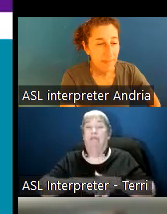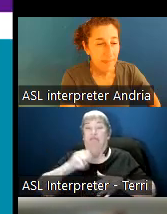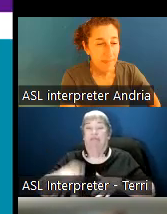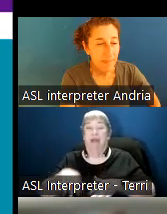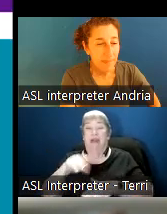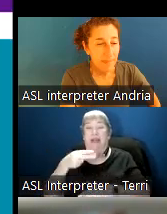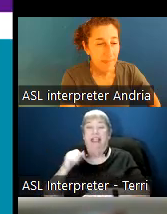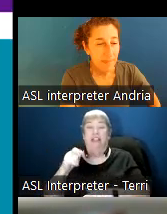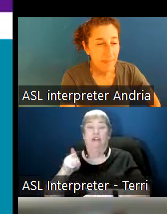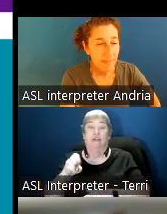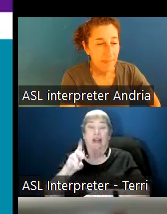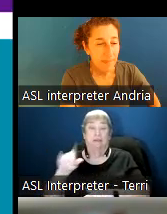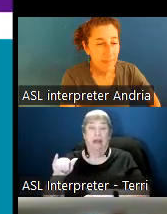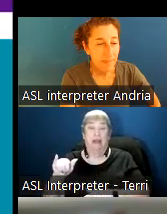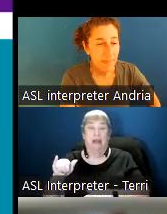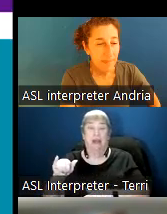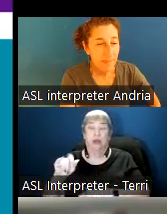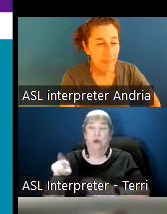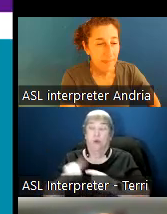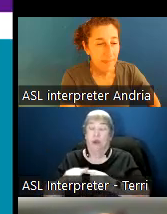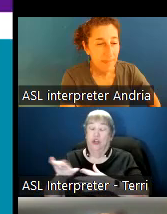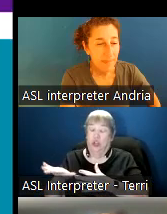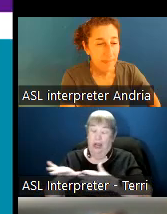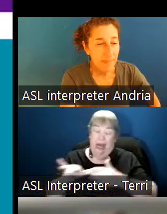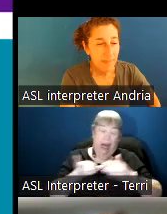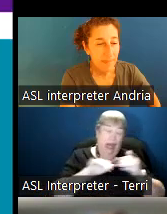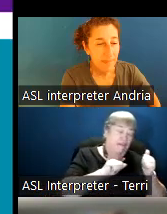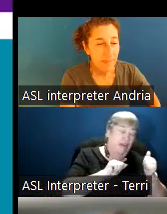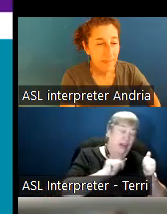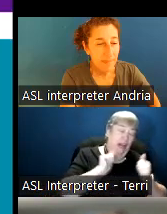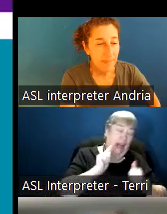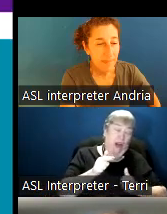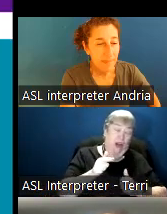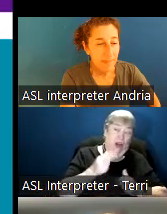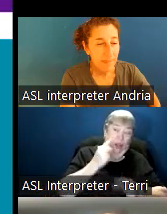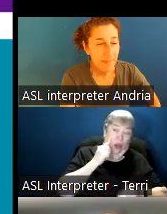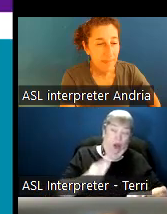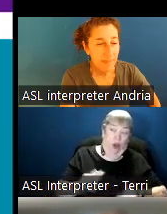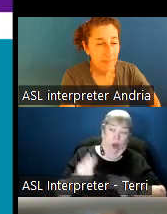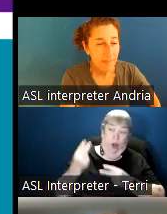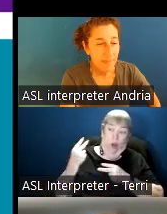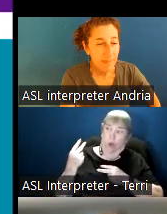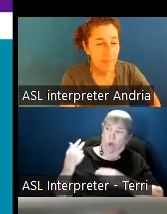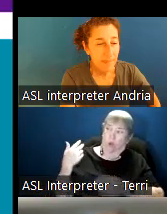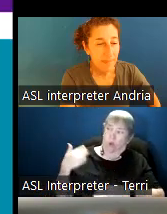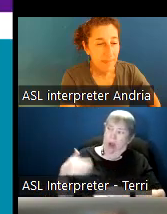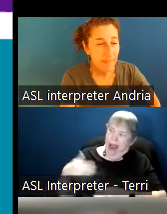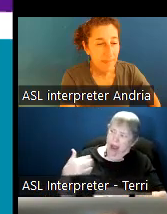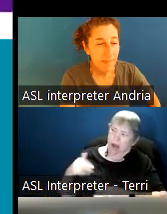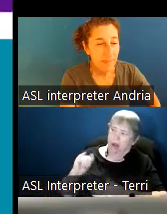It was only when she got out that she could really see how he had manipulated her.